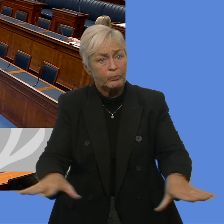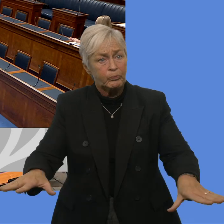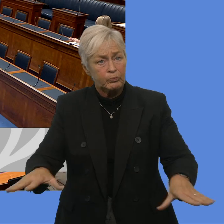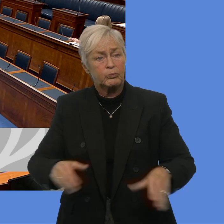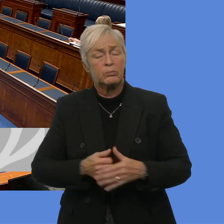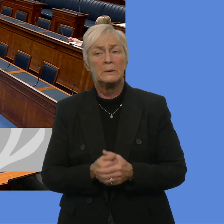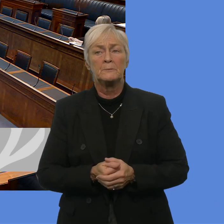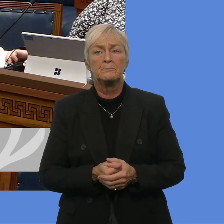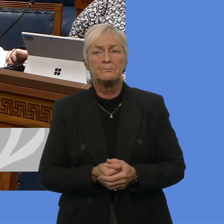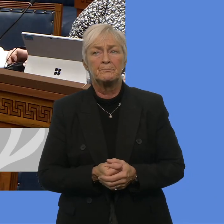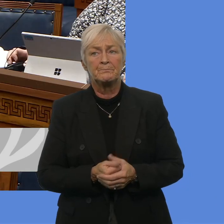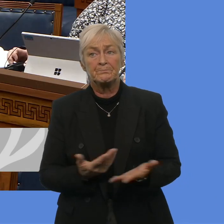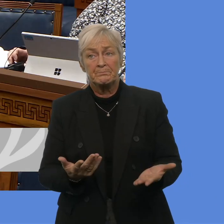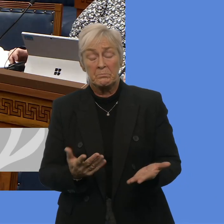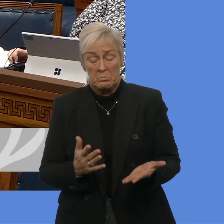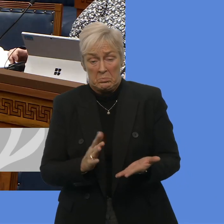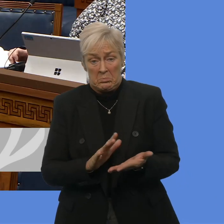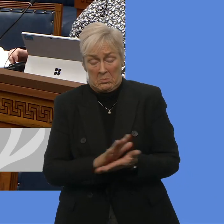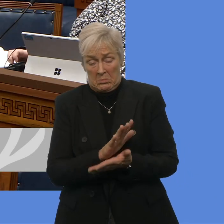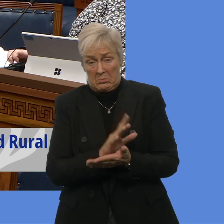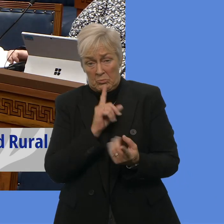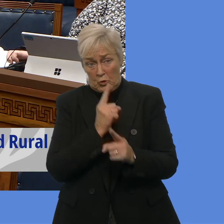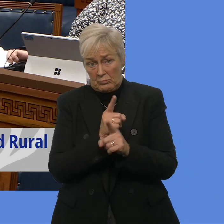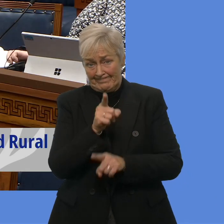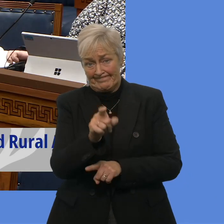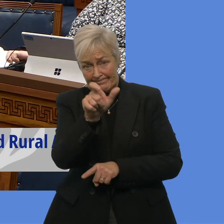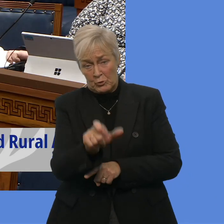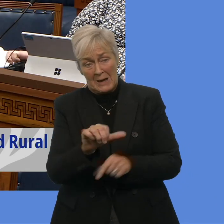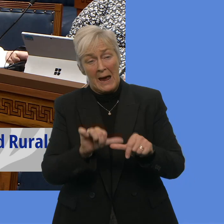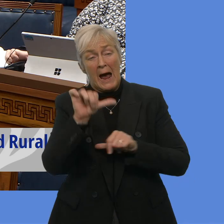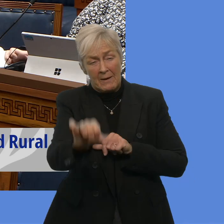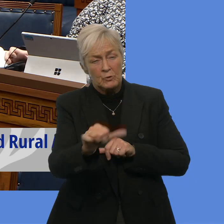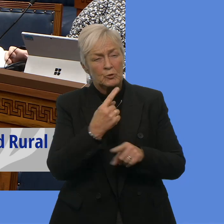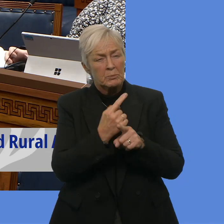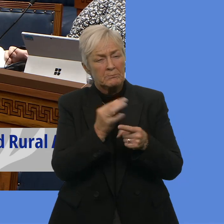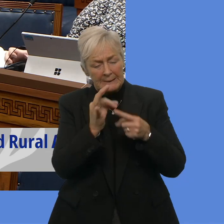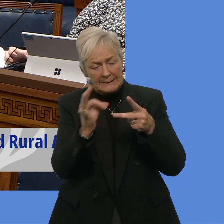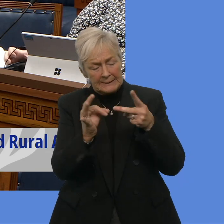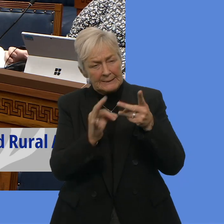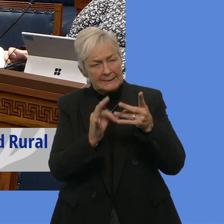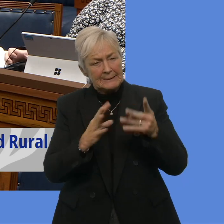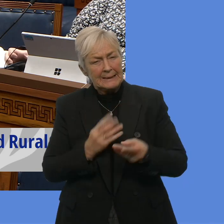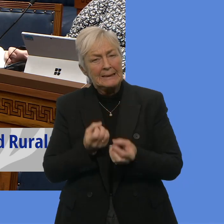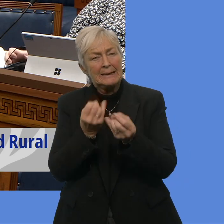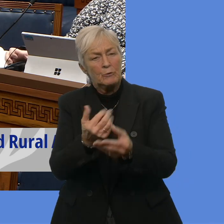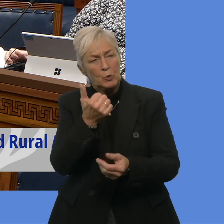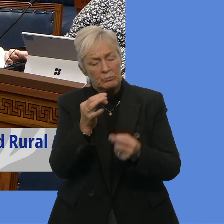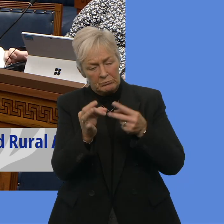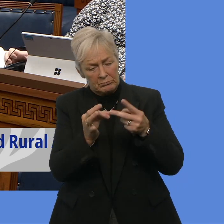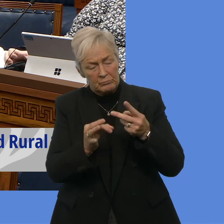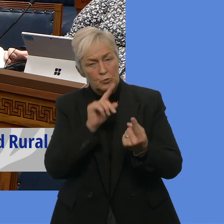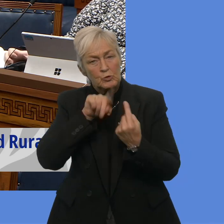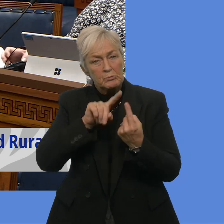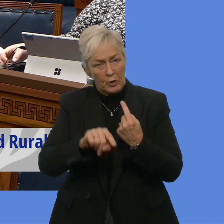So, I'm happy to speak to the member after this in terms of the specifics of the issues around that, because we need to give you a detailed response around this. We do